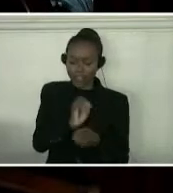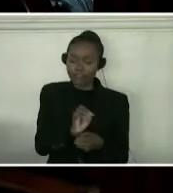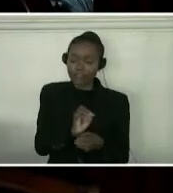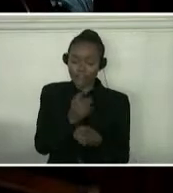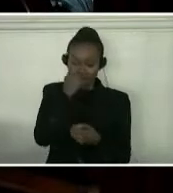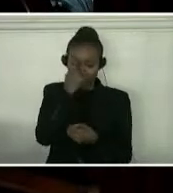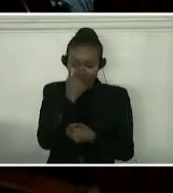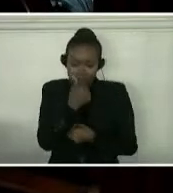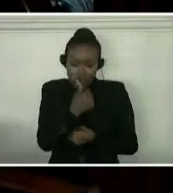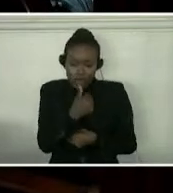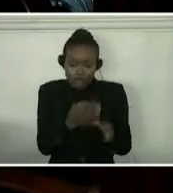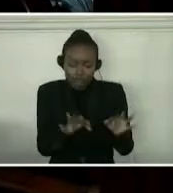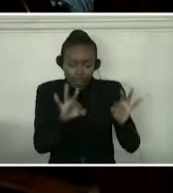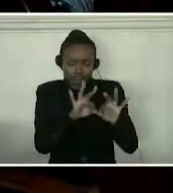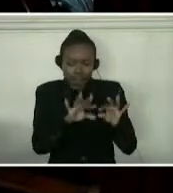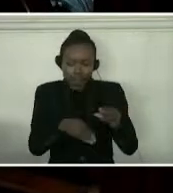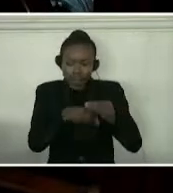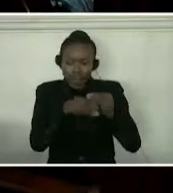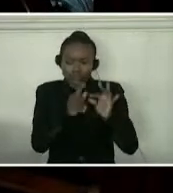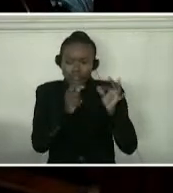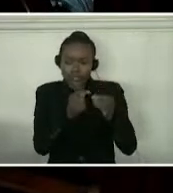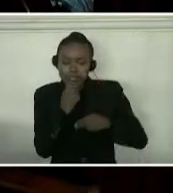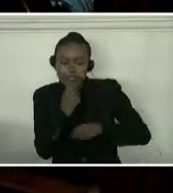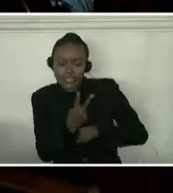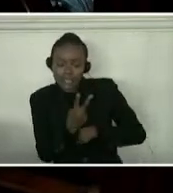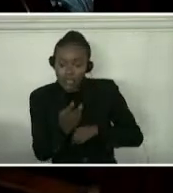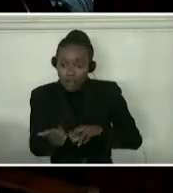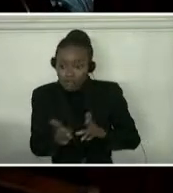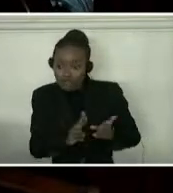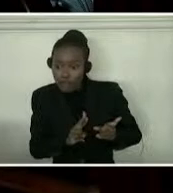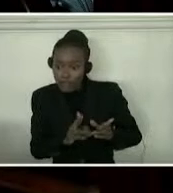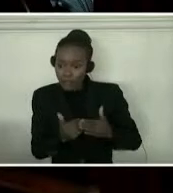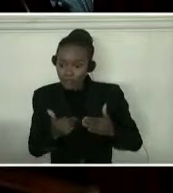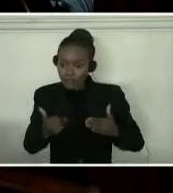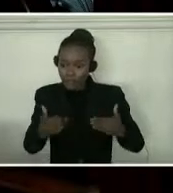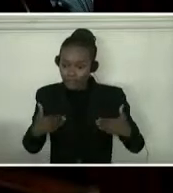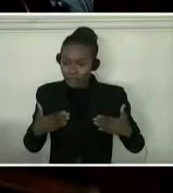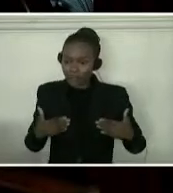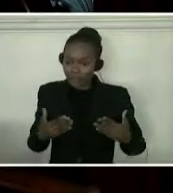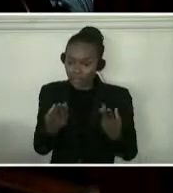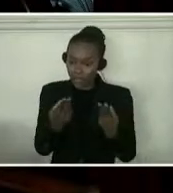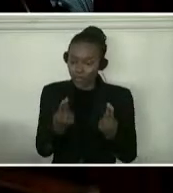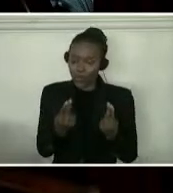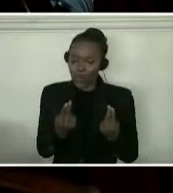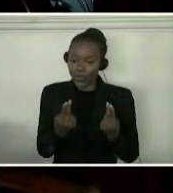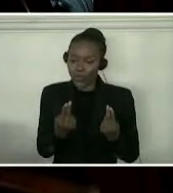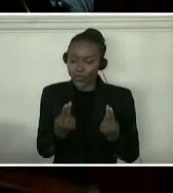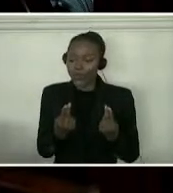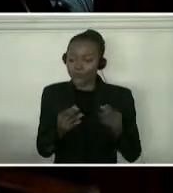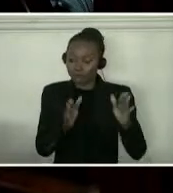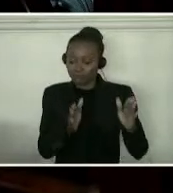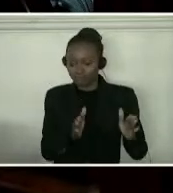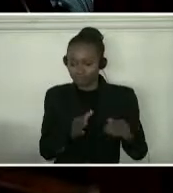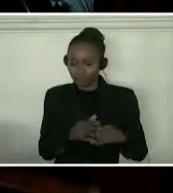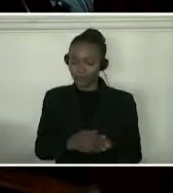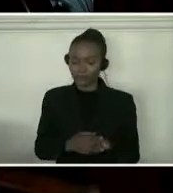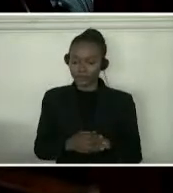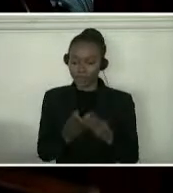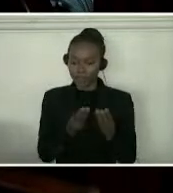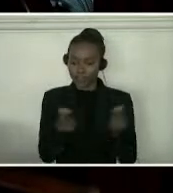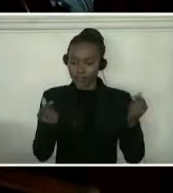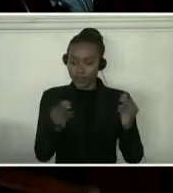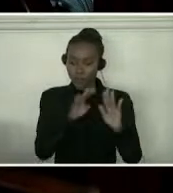for our teams also to able to see their readiness before the start of the new season the few funded